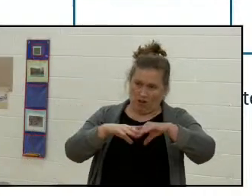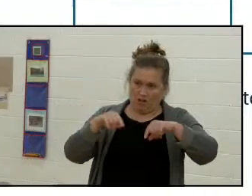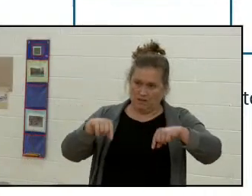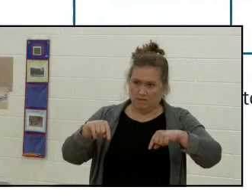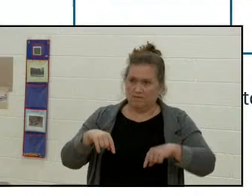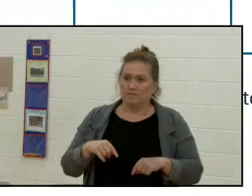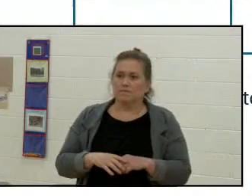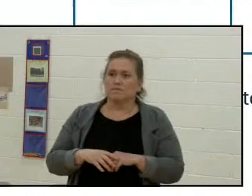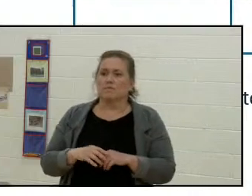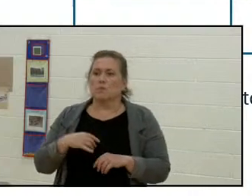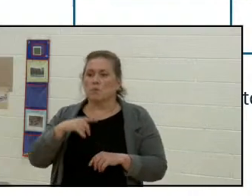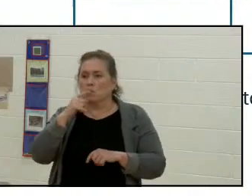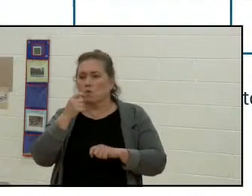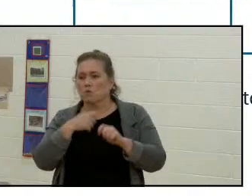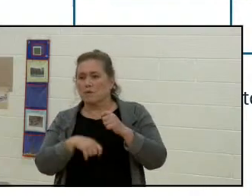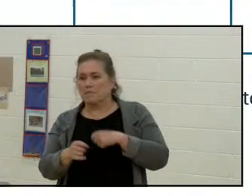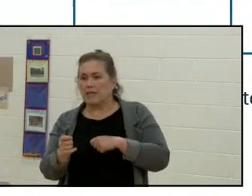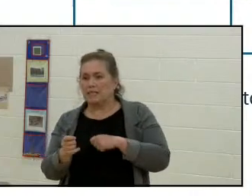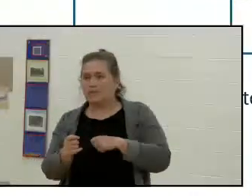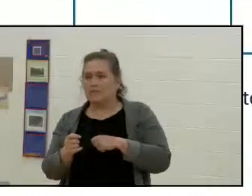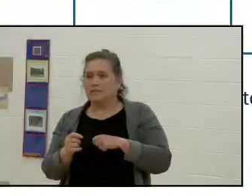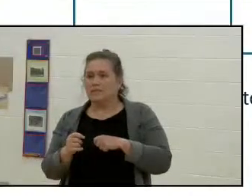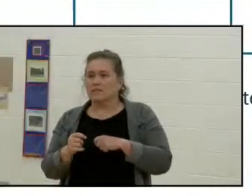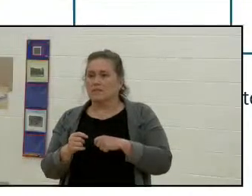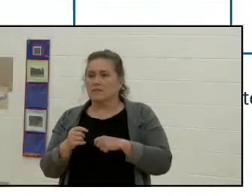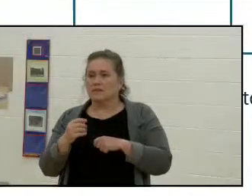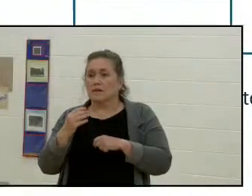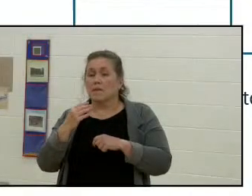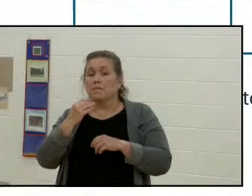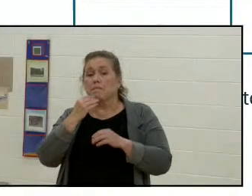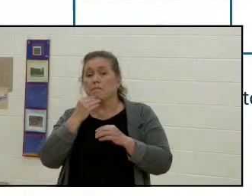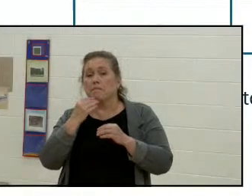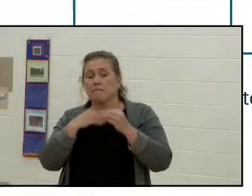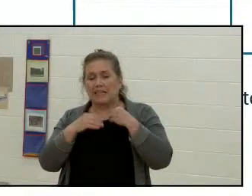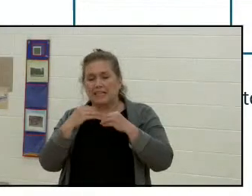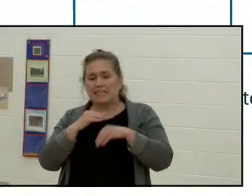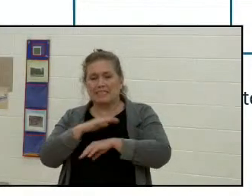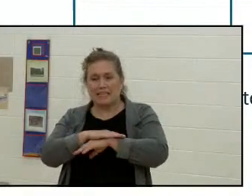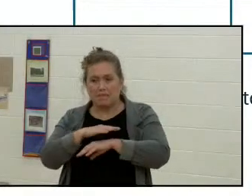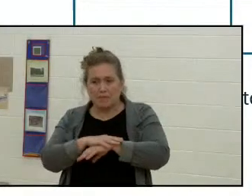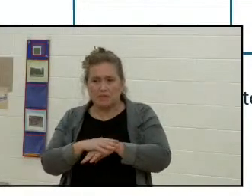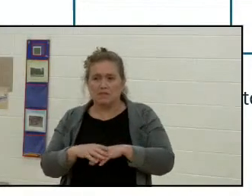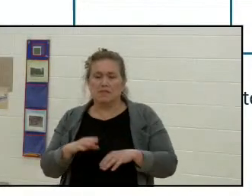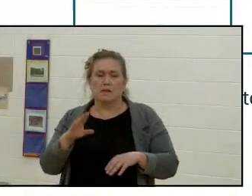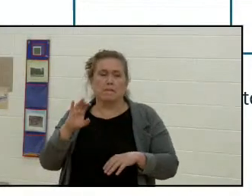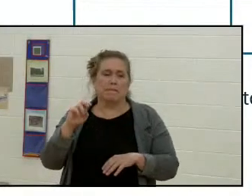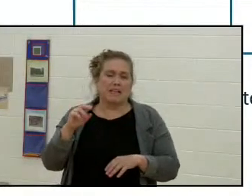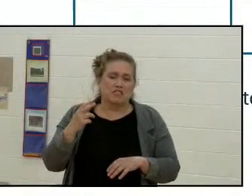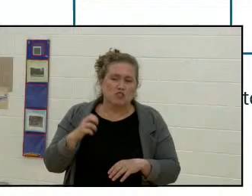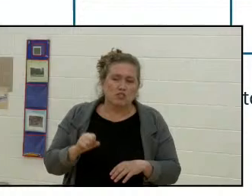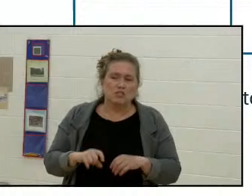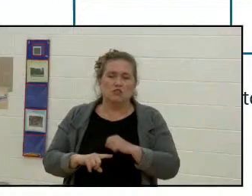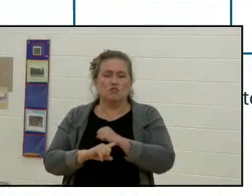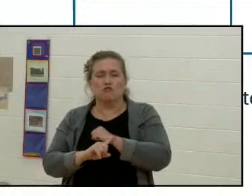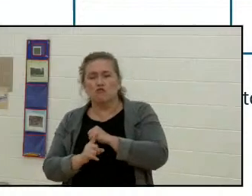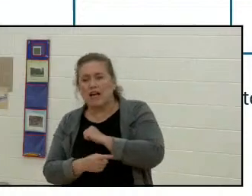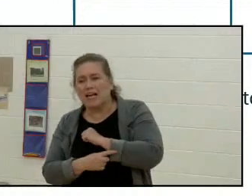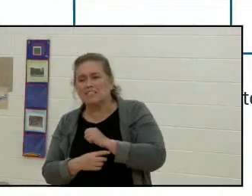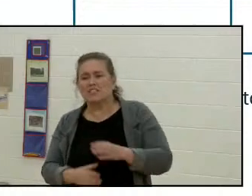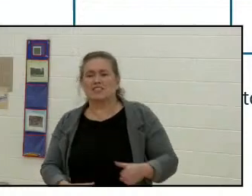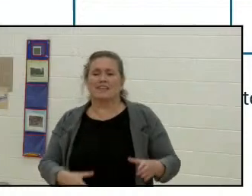furnishings, so picnic tables, benches, trash cans, adding some grills so people can